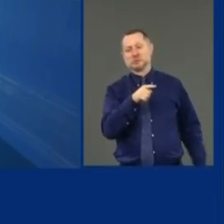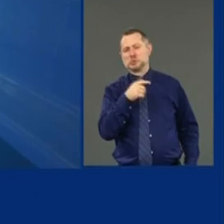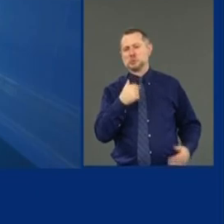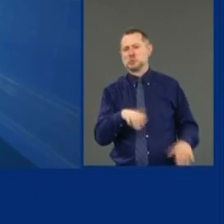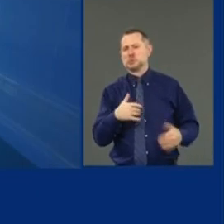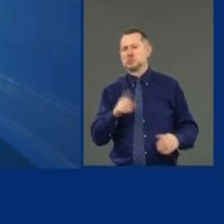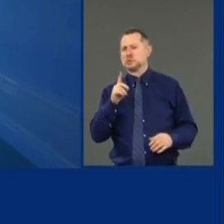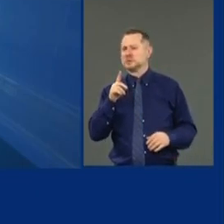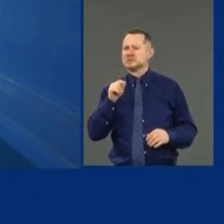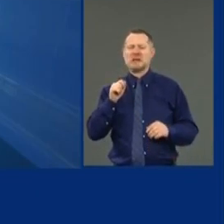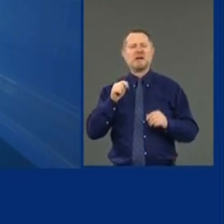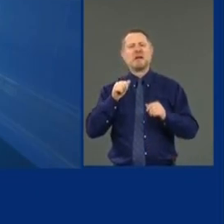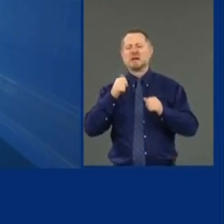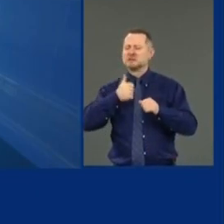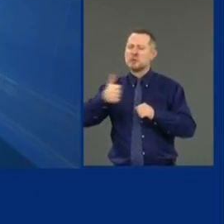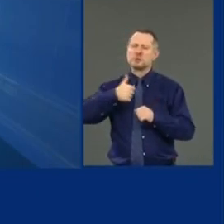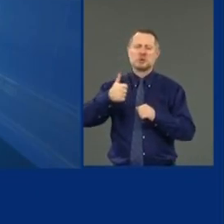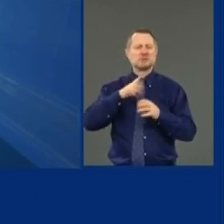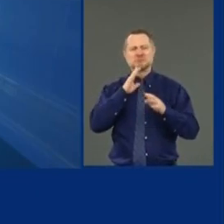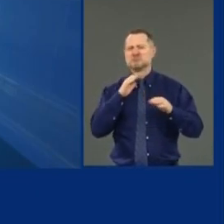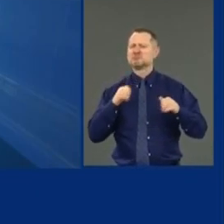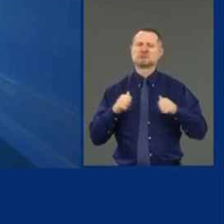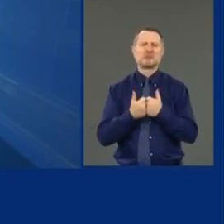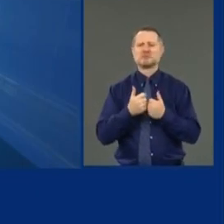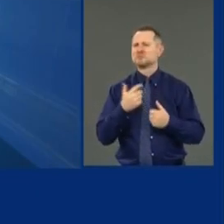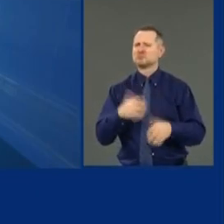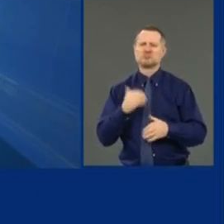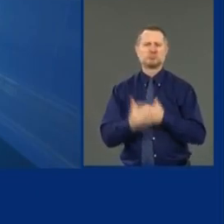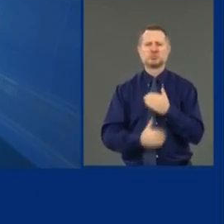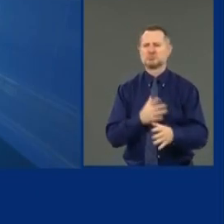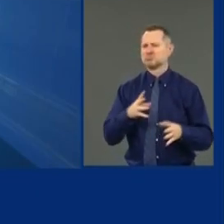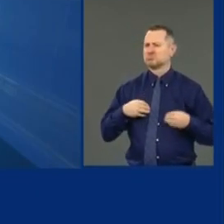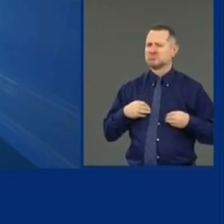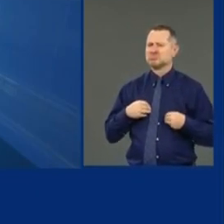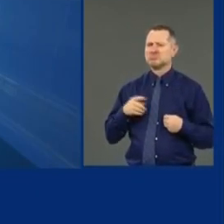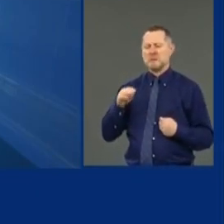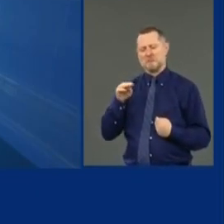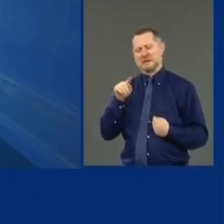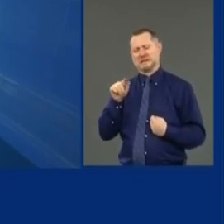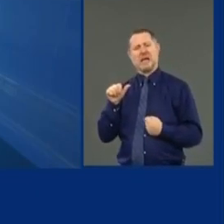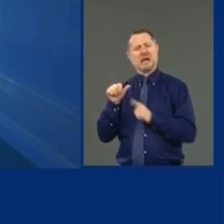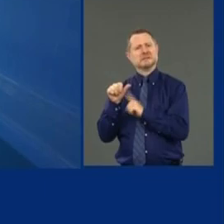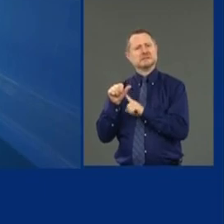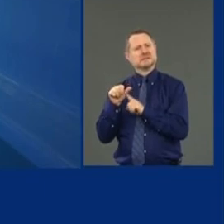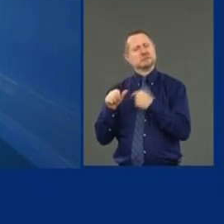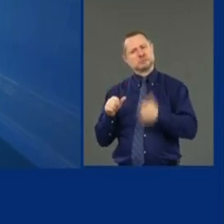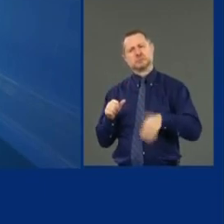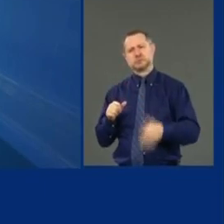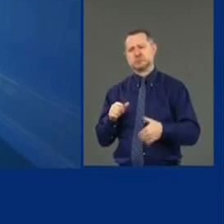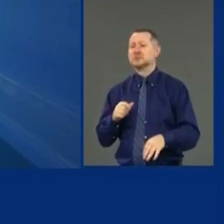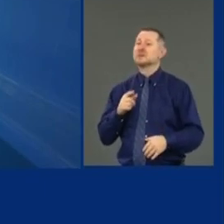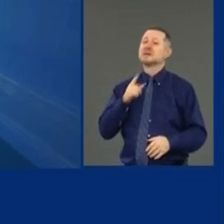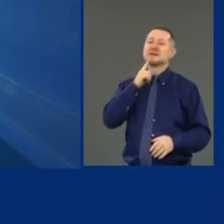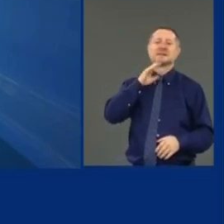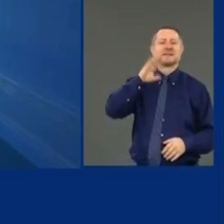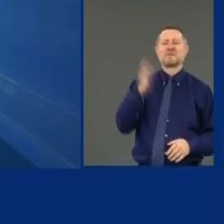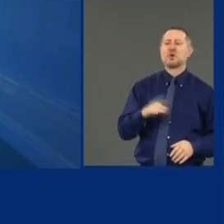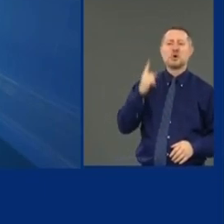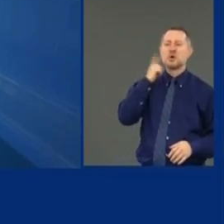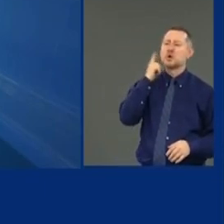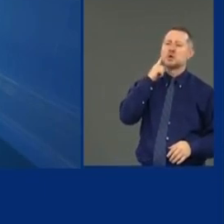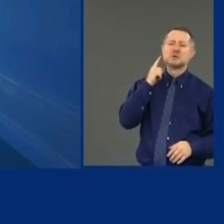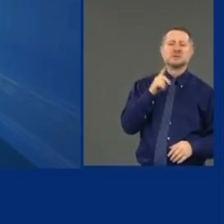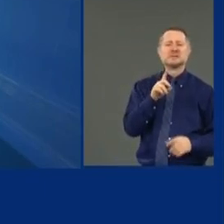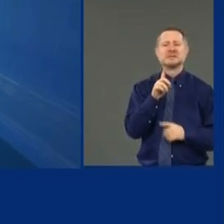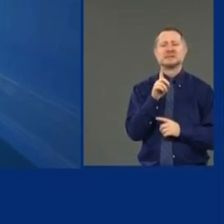We never heard of disinfecting a train. We heard of cleaning trains, and then we could debate whether or not